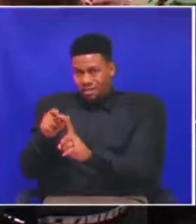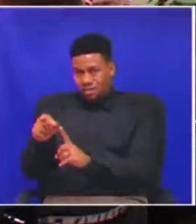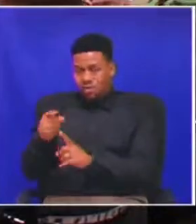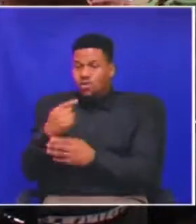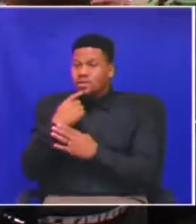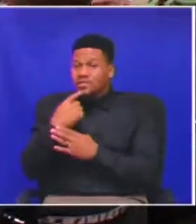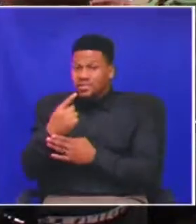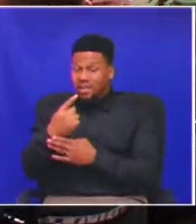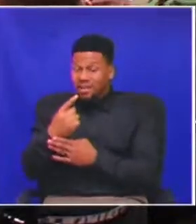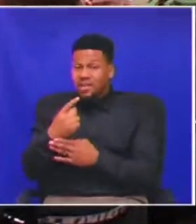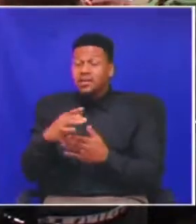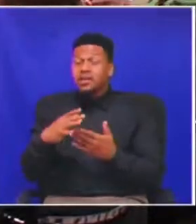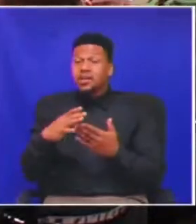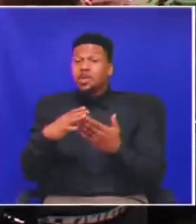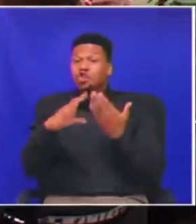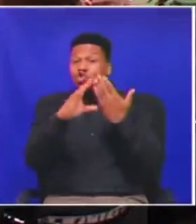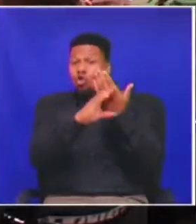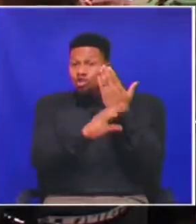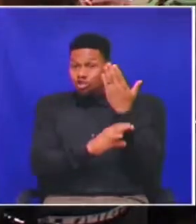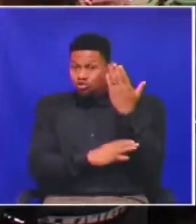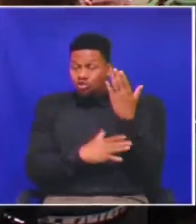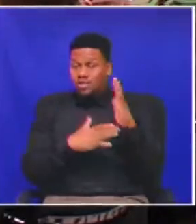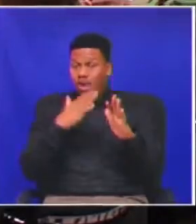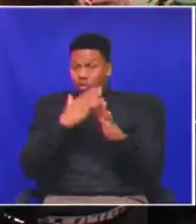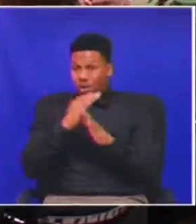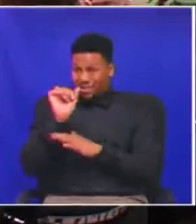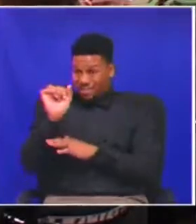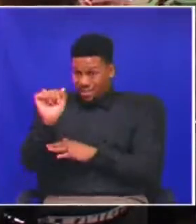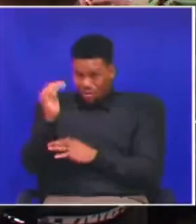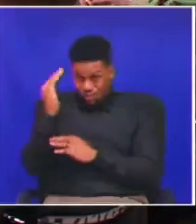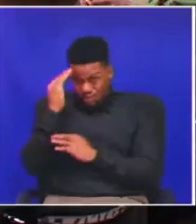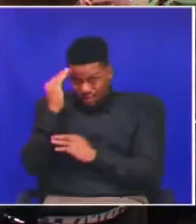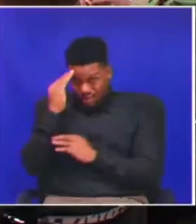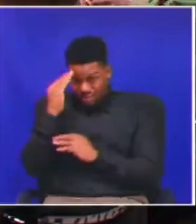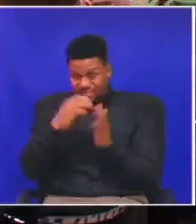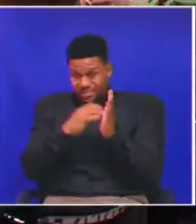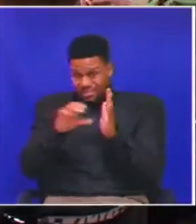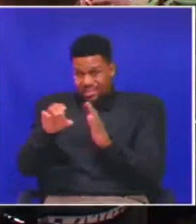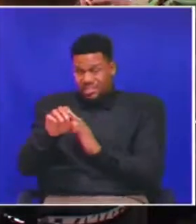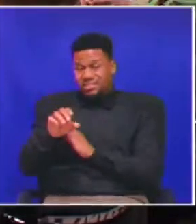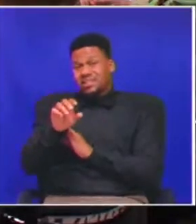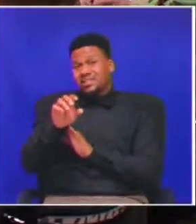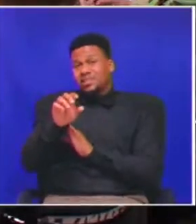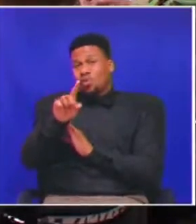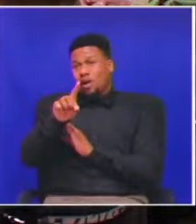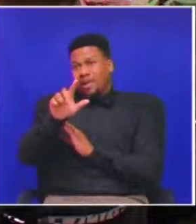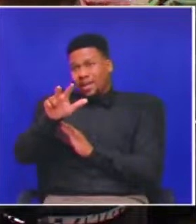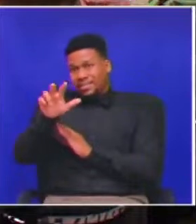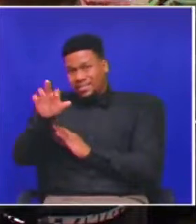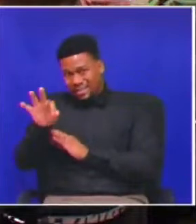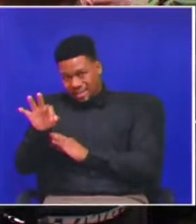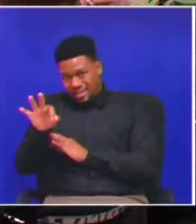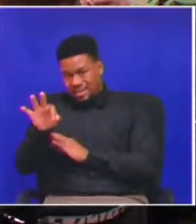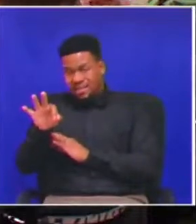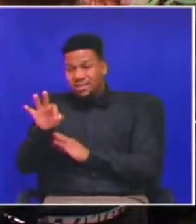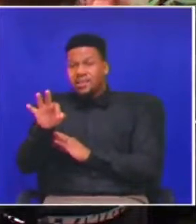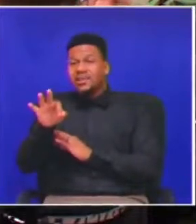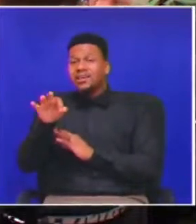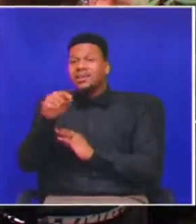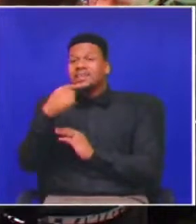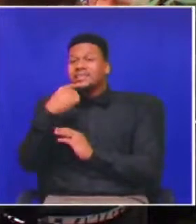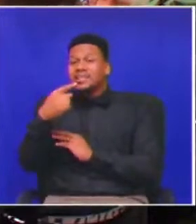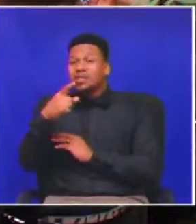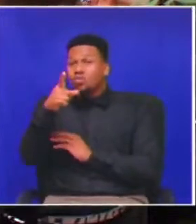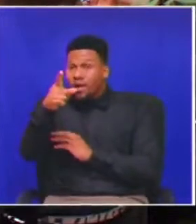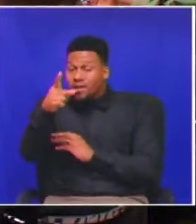obligations under Section 83 of the Constitution of the Republic, 1986, to uphold, defend, and respect the